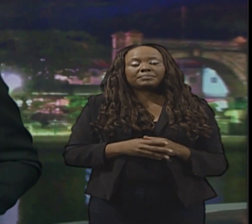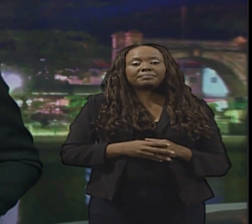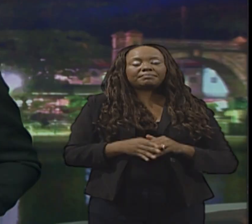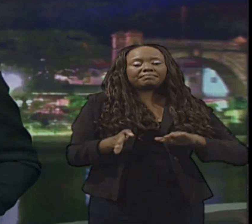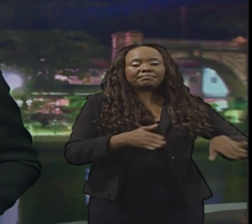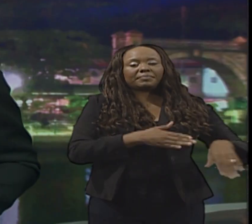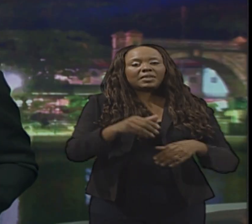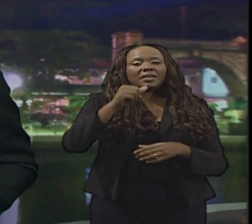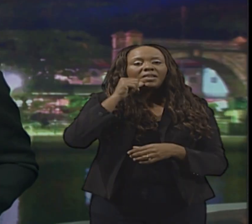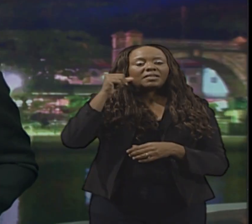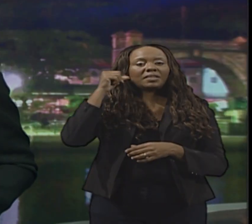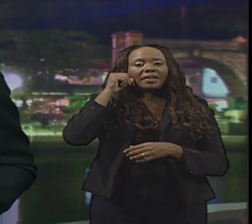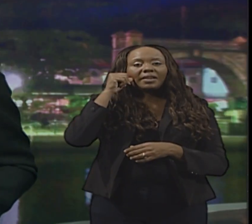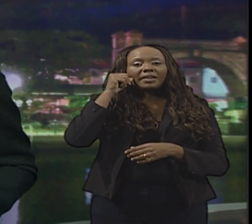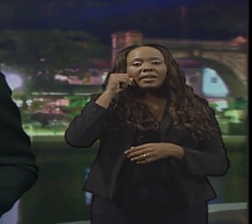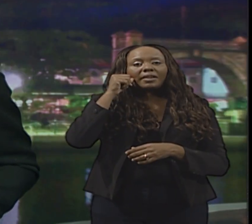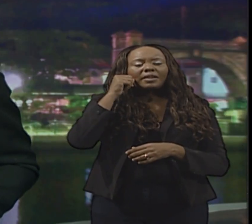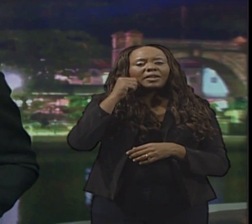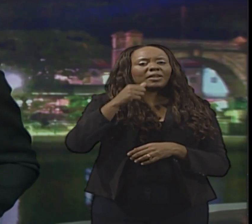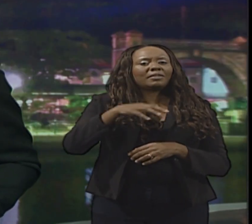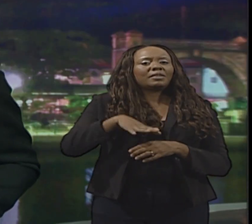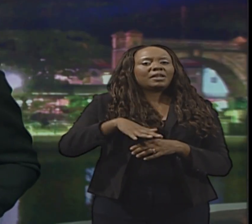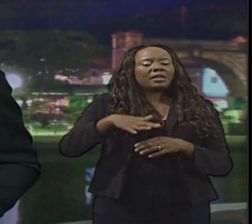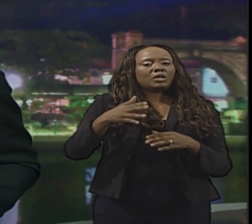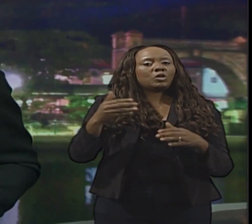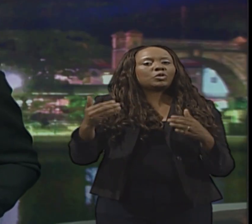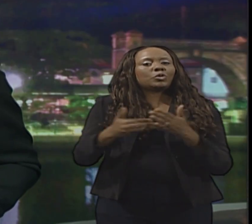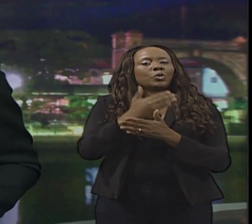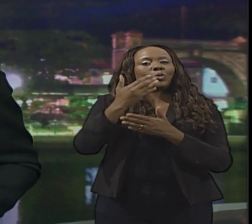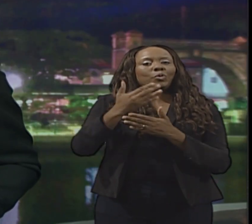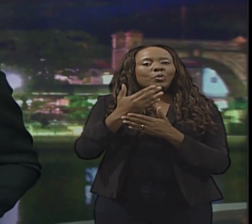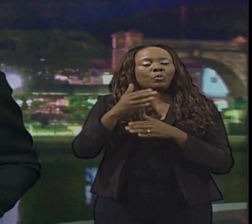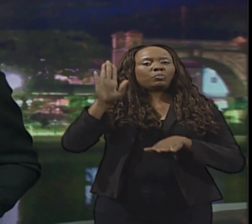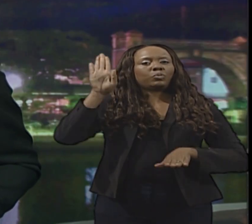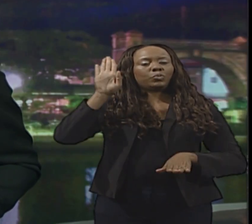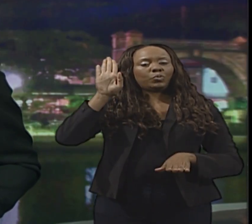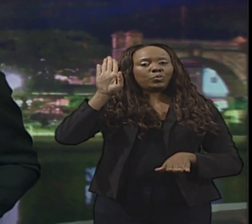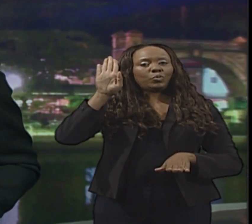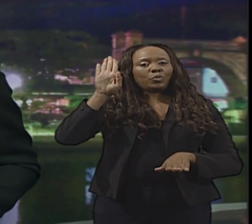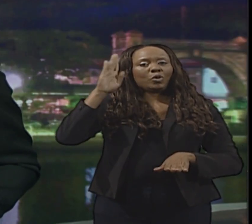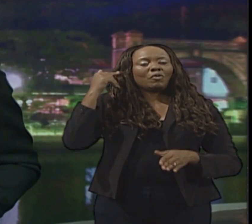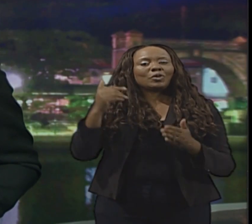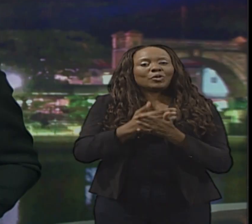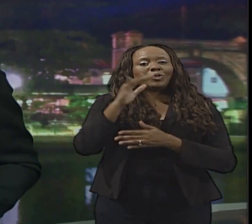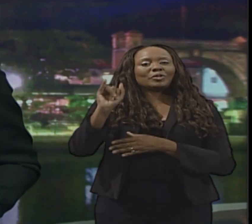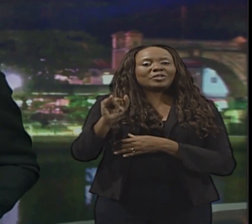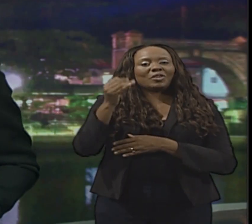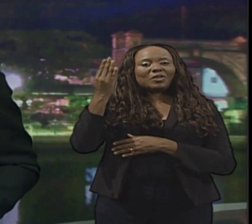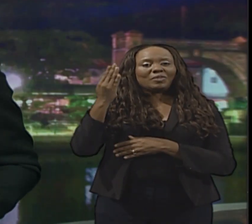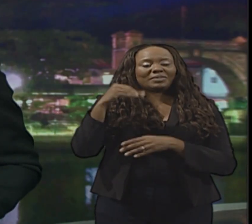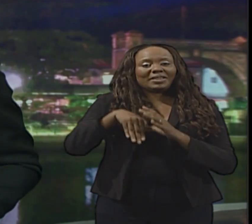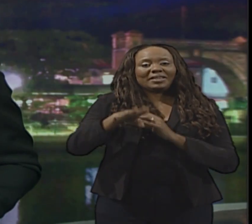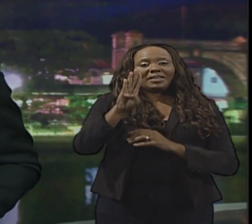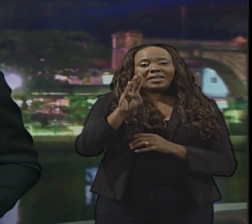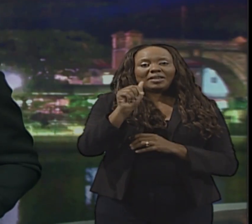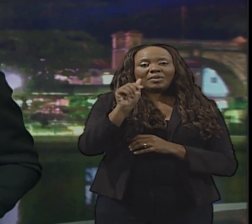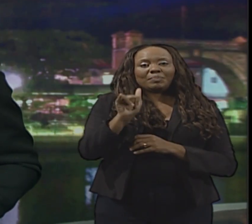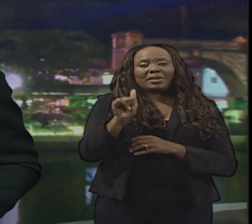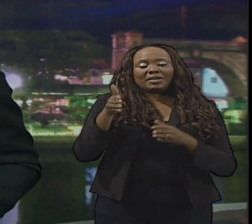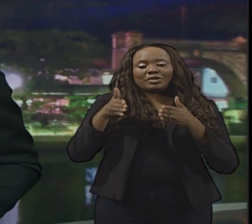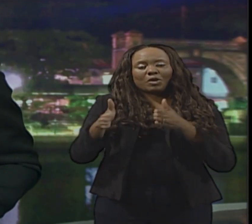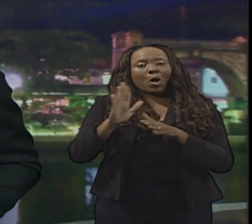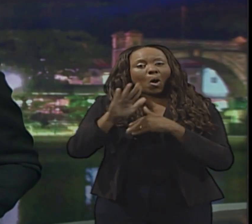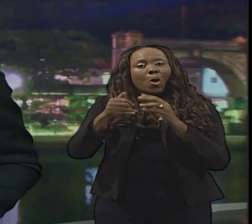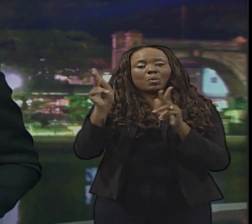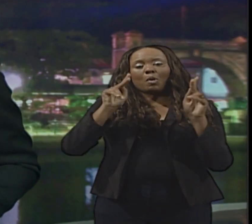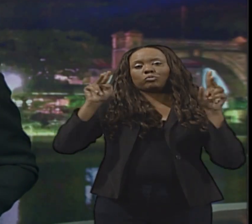yesterday, in a break from the traditional Government House location, the island's new cabinet members and parliamentary secretaries were officially sworn in during a grand